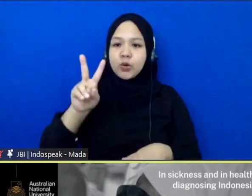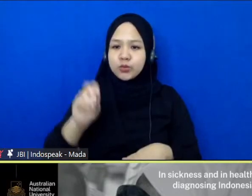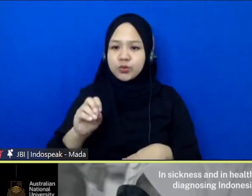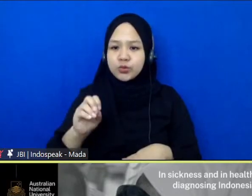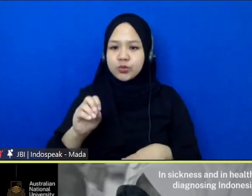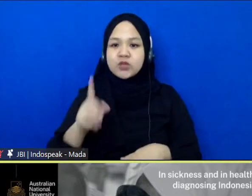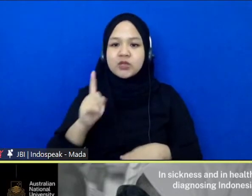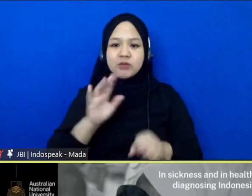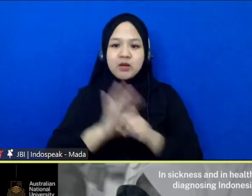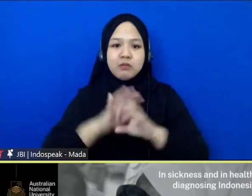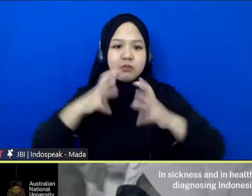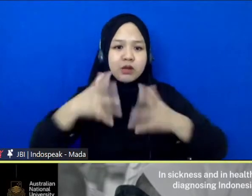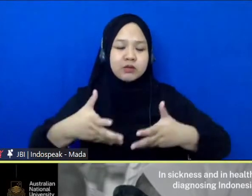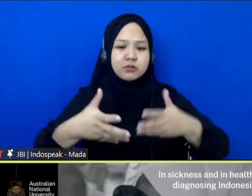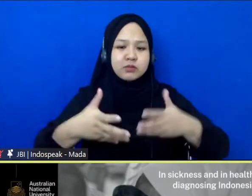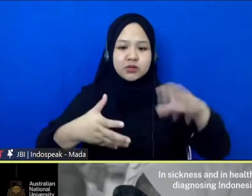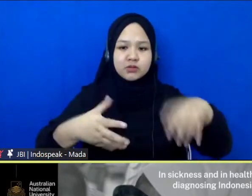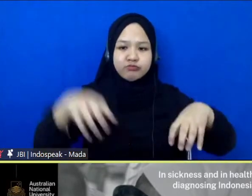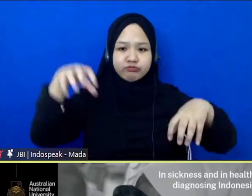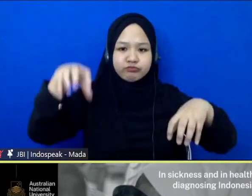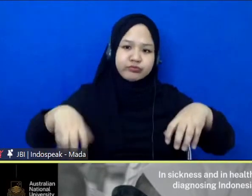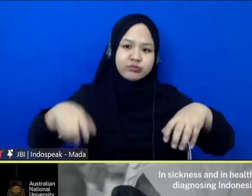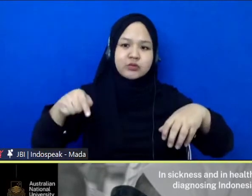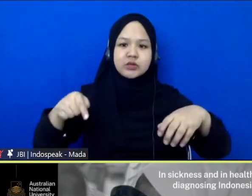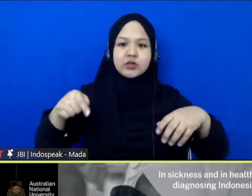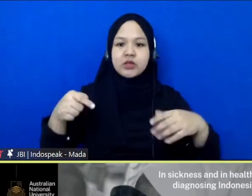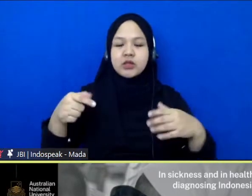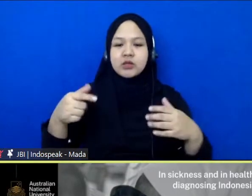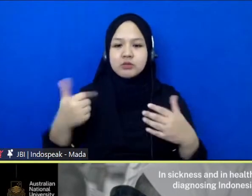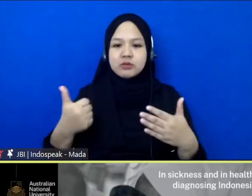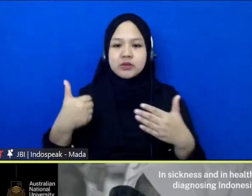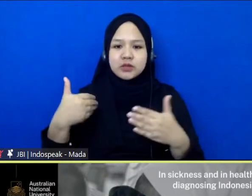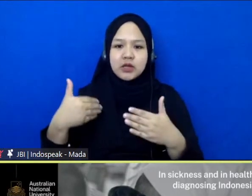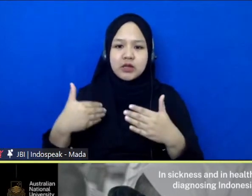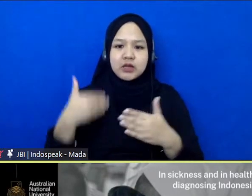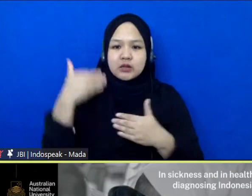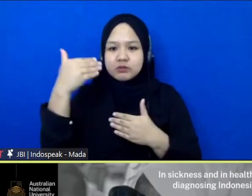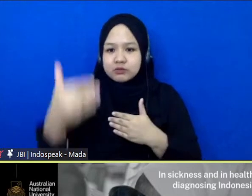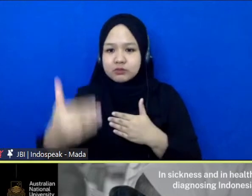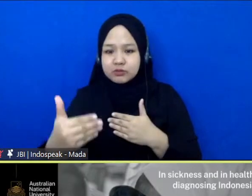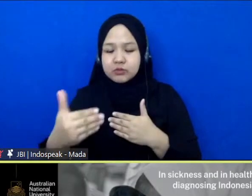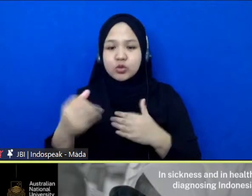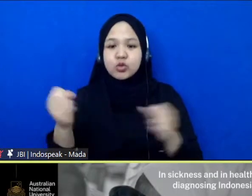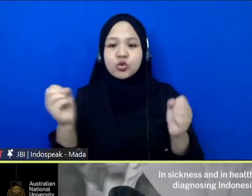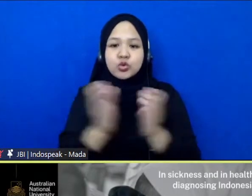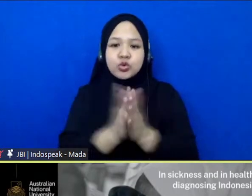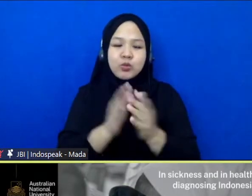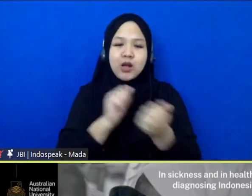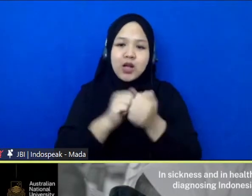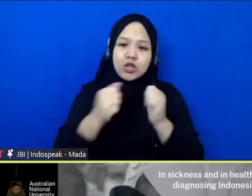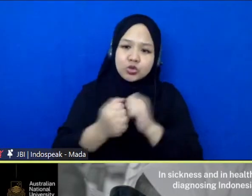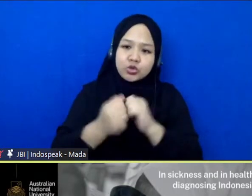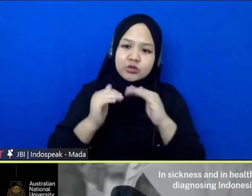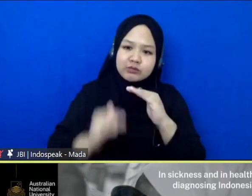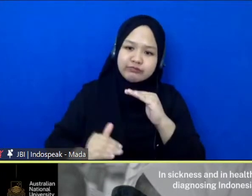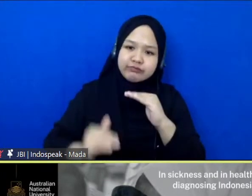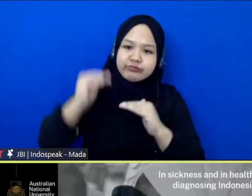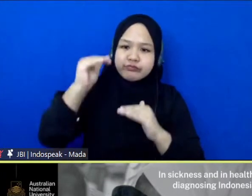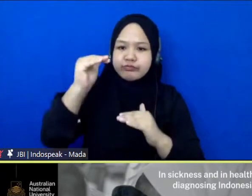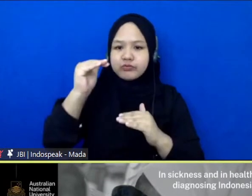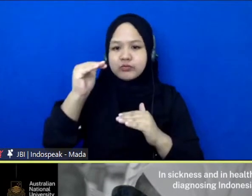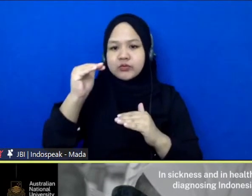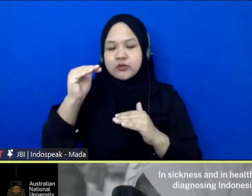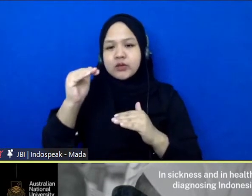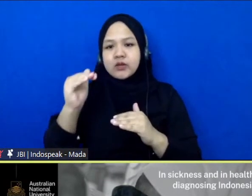those areas came in a bit more later, and also the number of case increase were not as rapid as the ones in Java